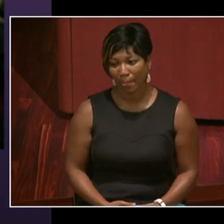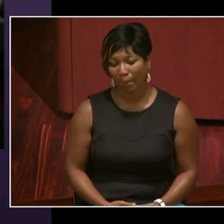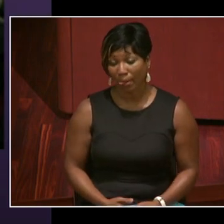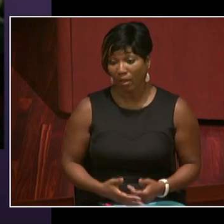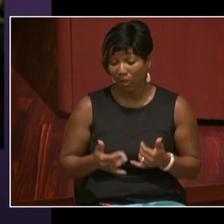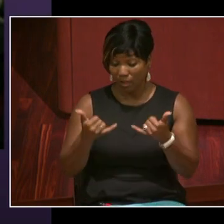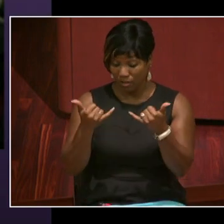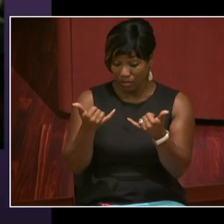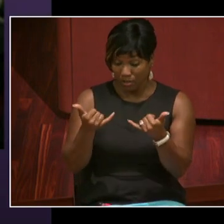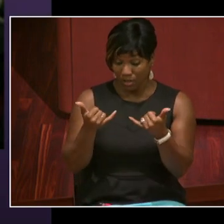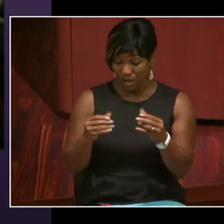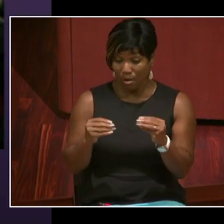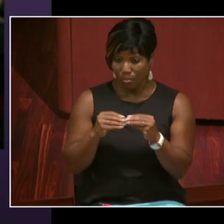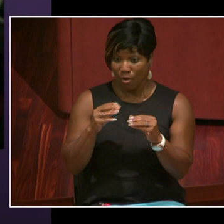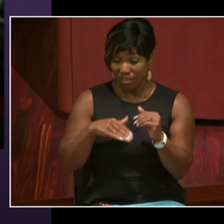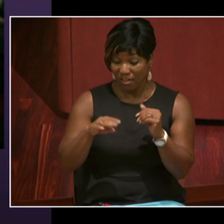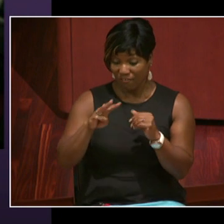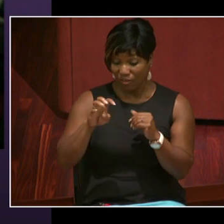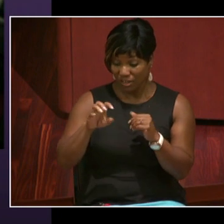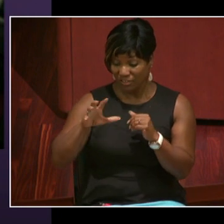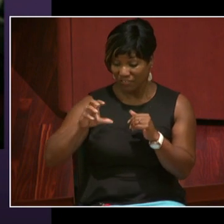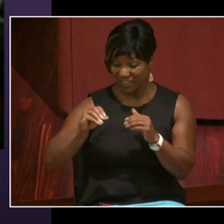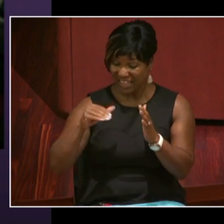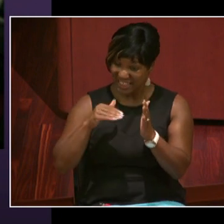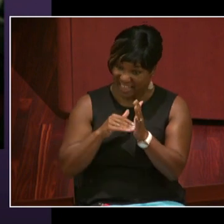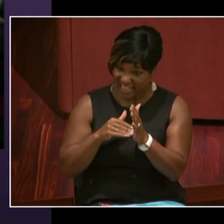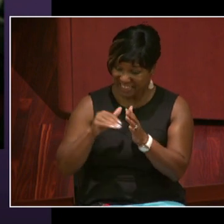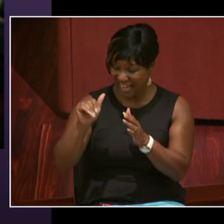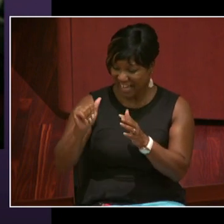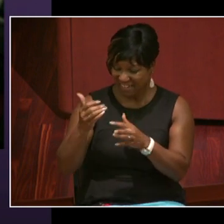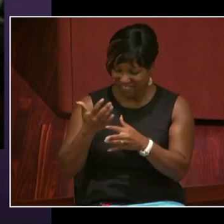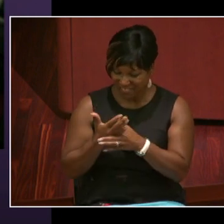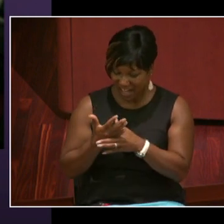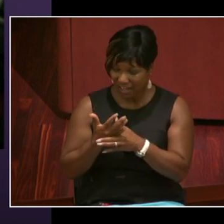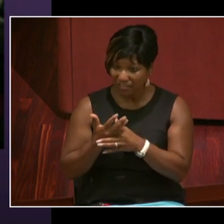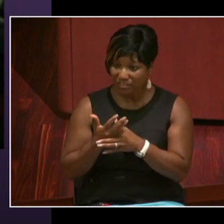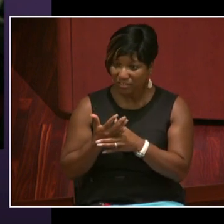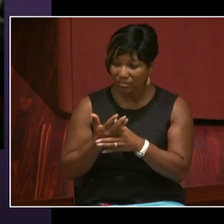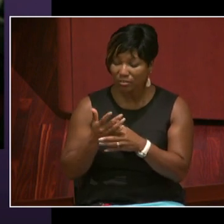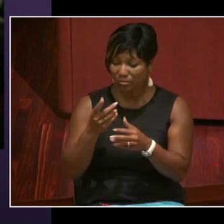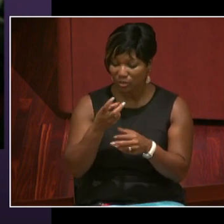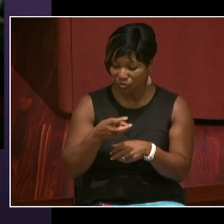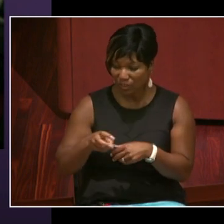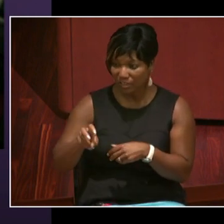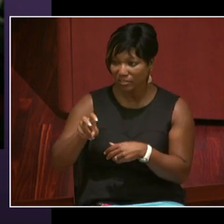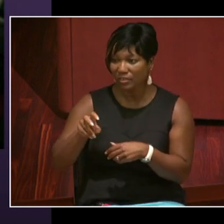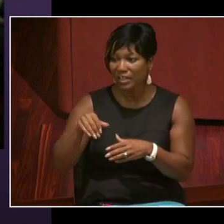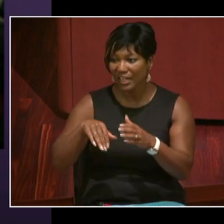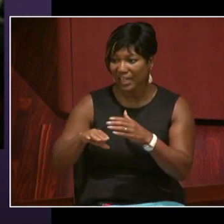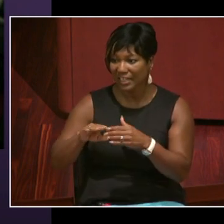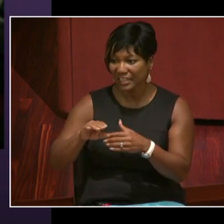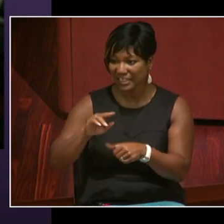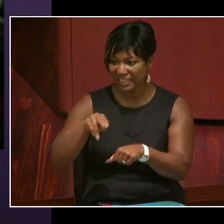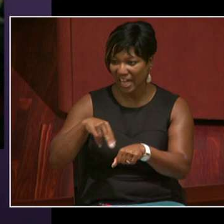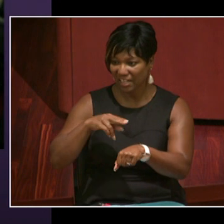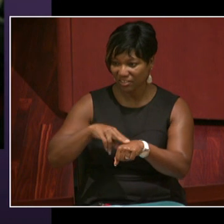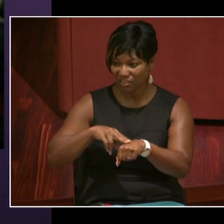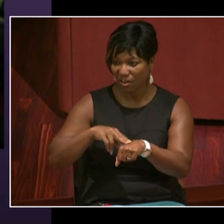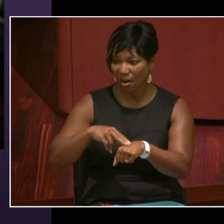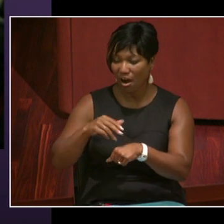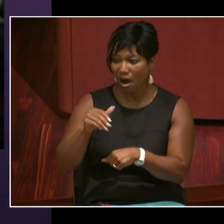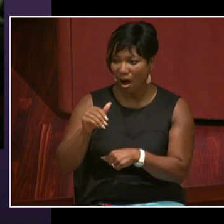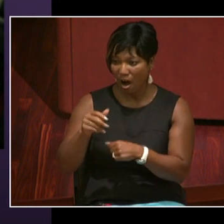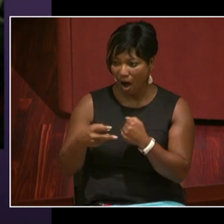Currently, there are more than 450,000 A files which have been transferred to the National Archives. These files represent individuals who were